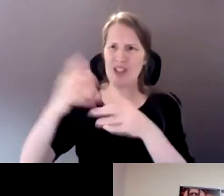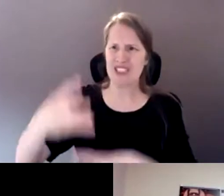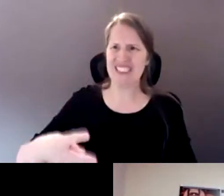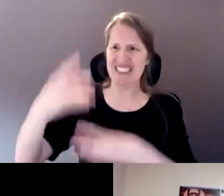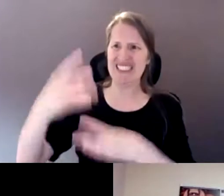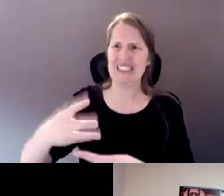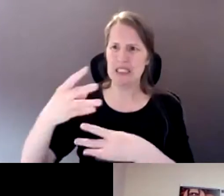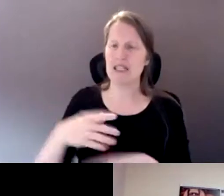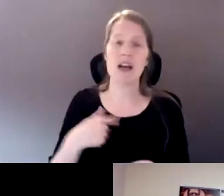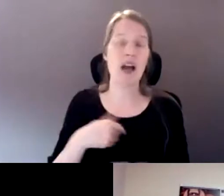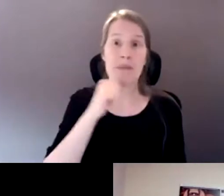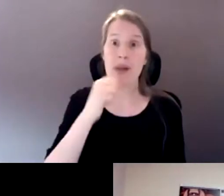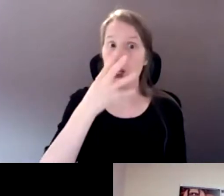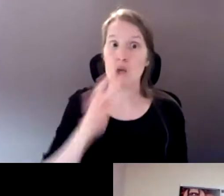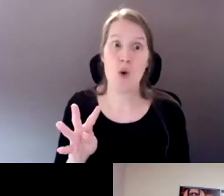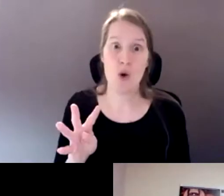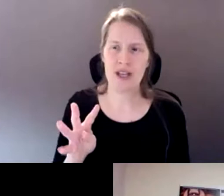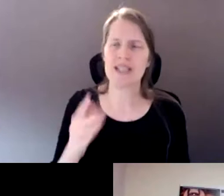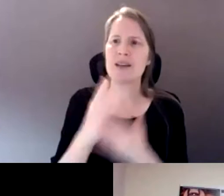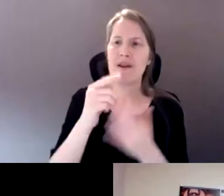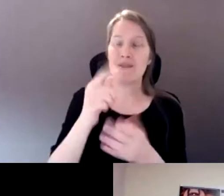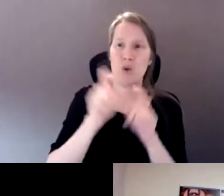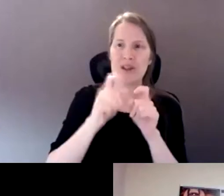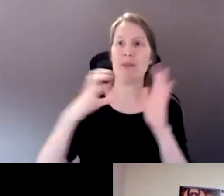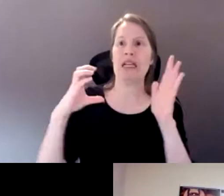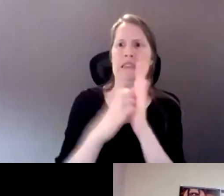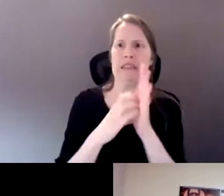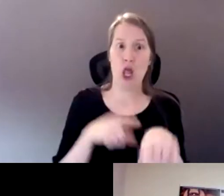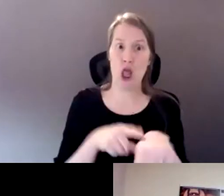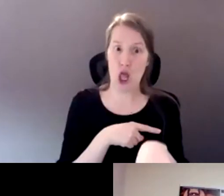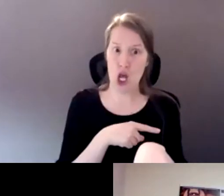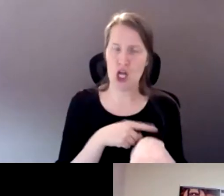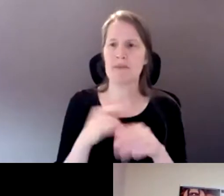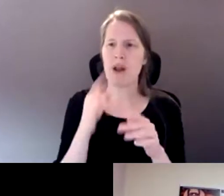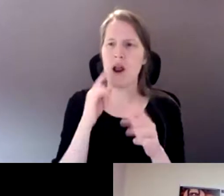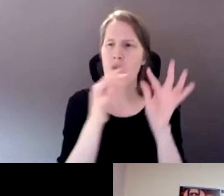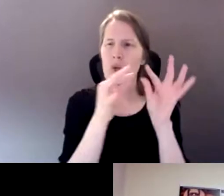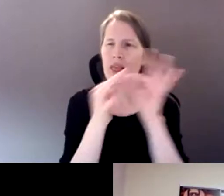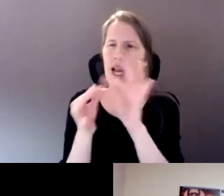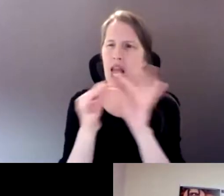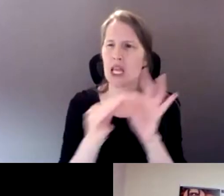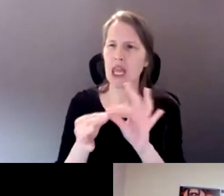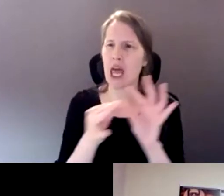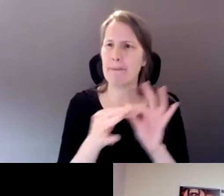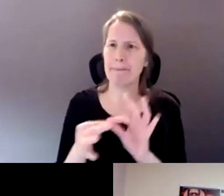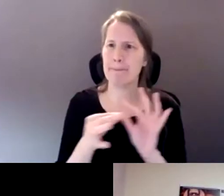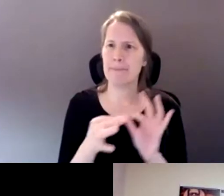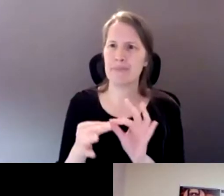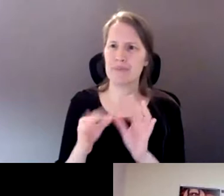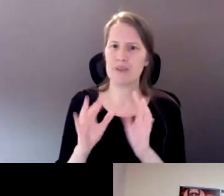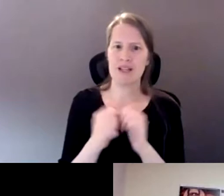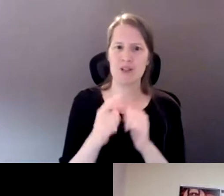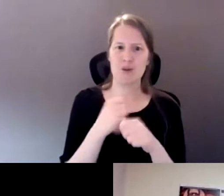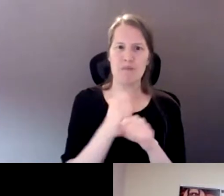not ignoring you, especially some of the longer ones, but I'm going to sort of tie them in ways that I can